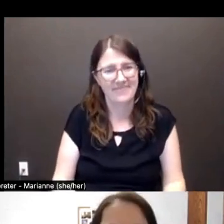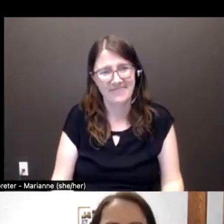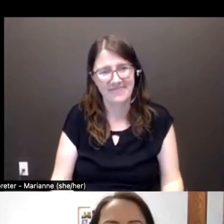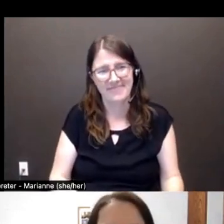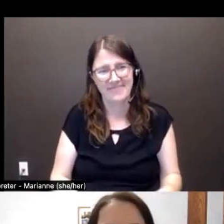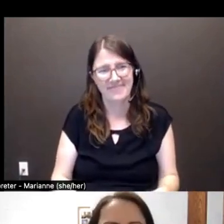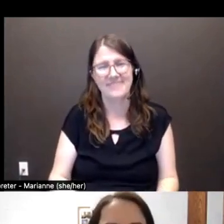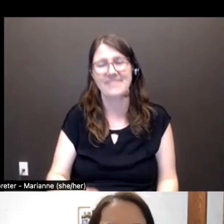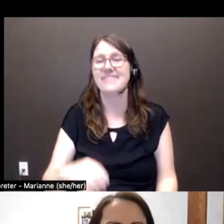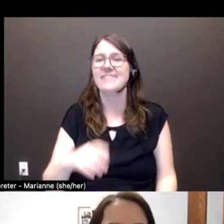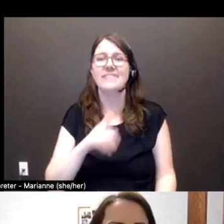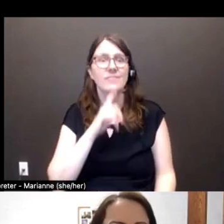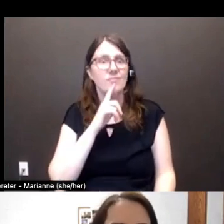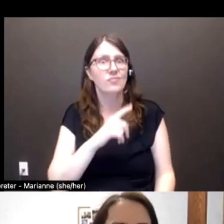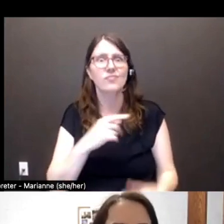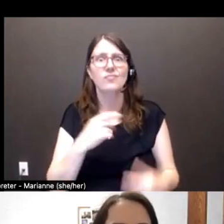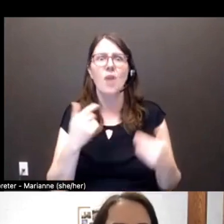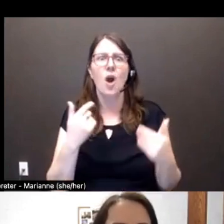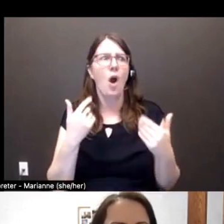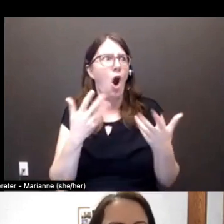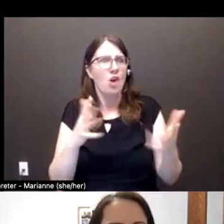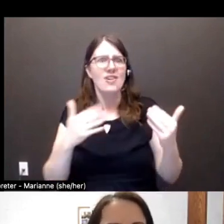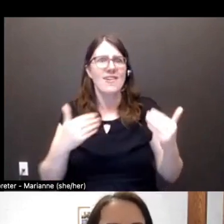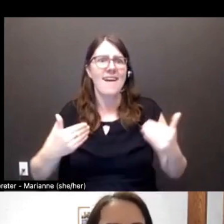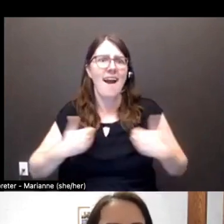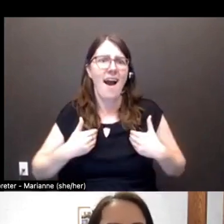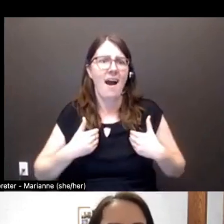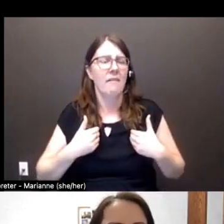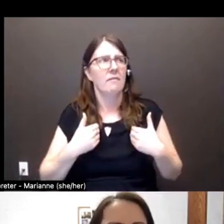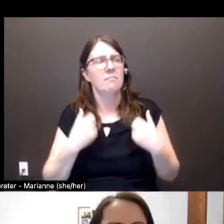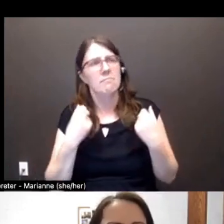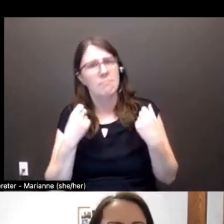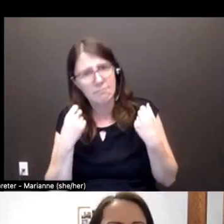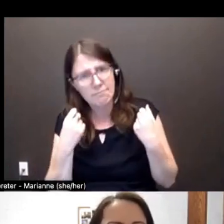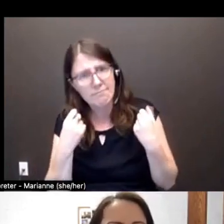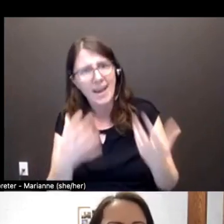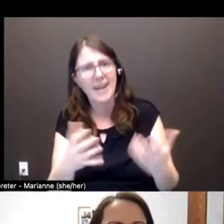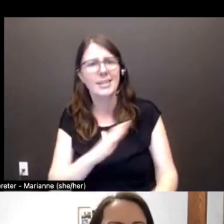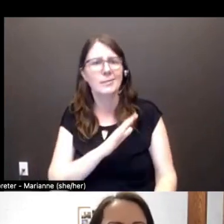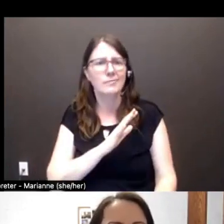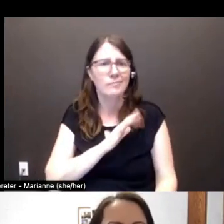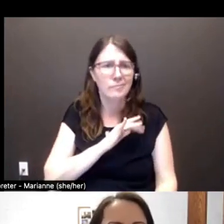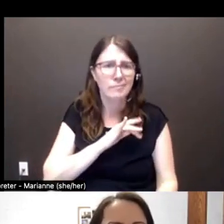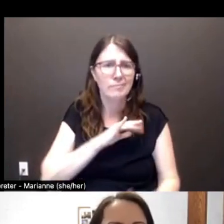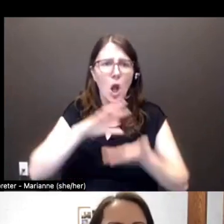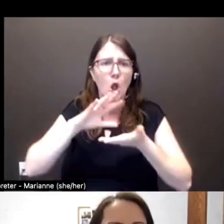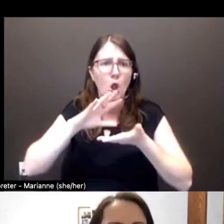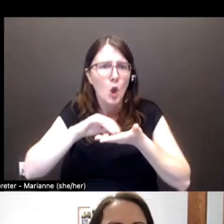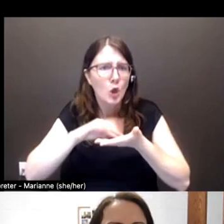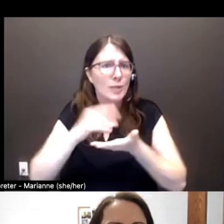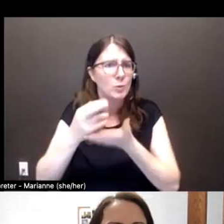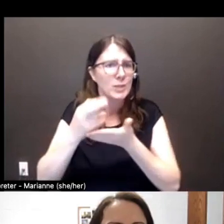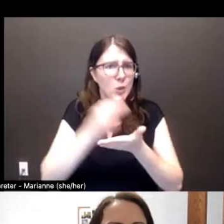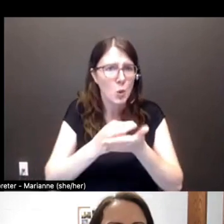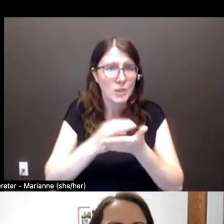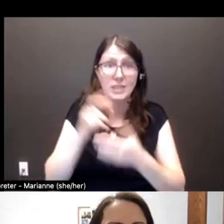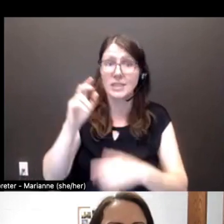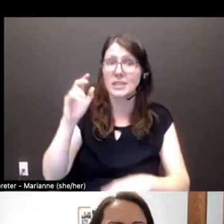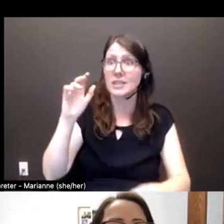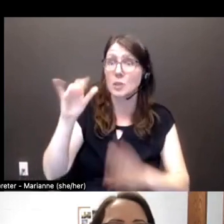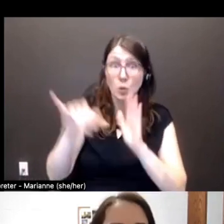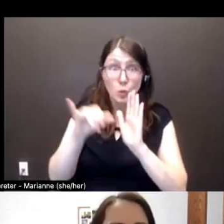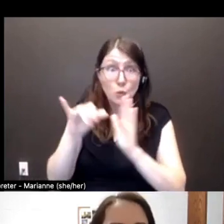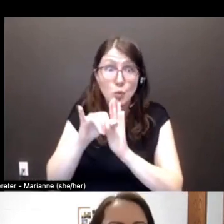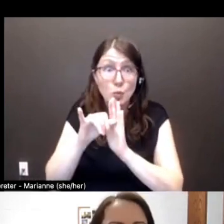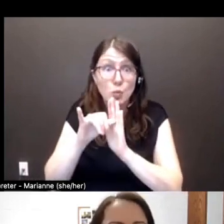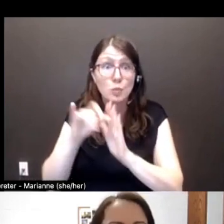There's so much great learning content out there on TikTok and YouTube. It's great to either